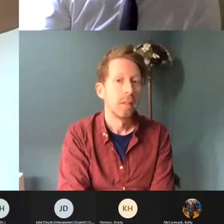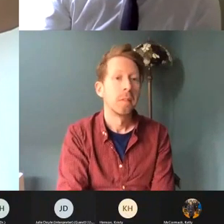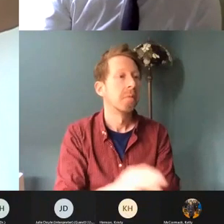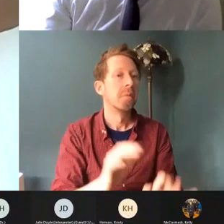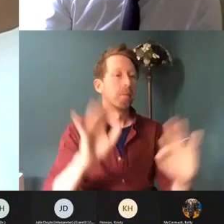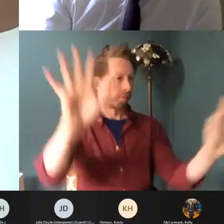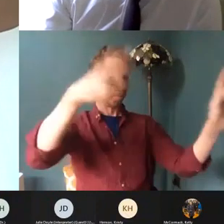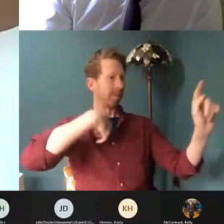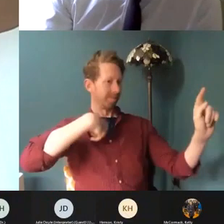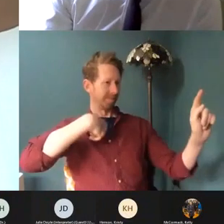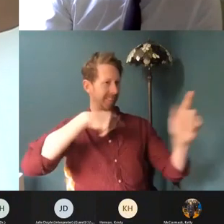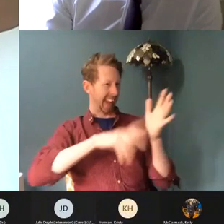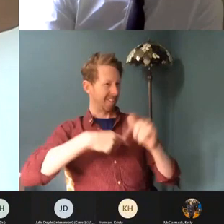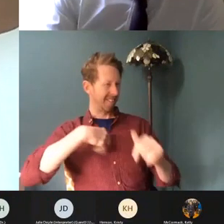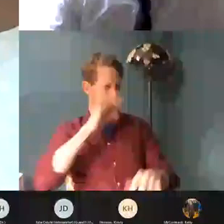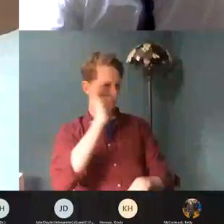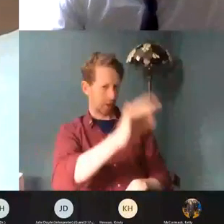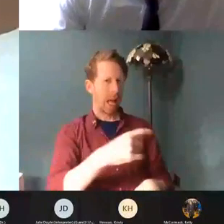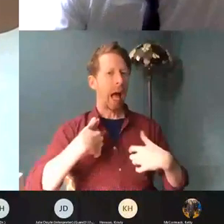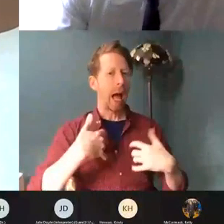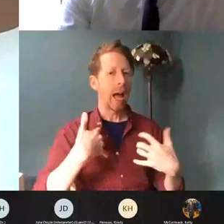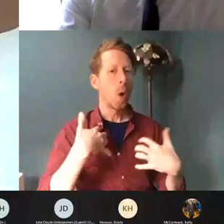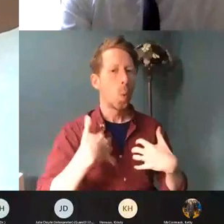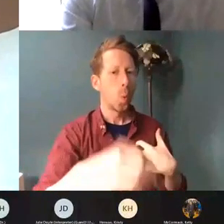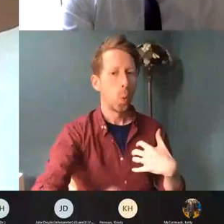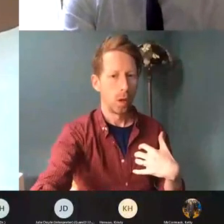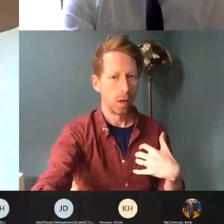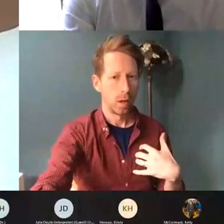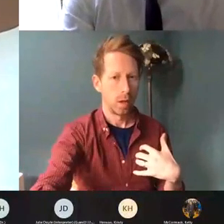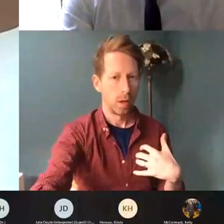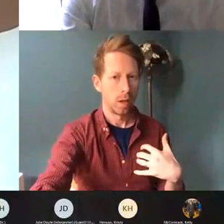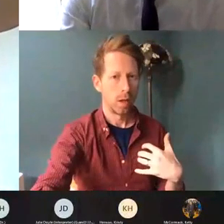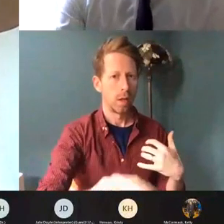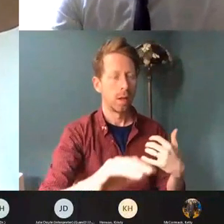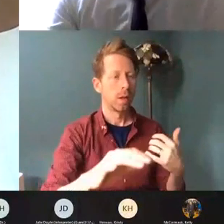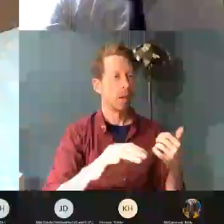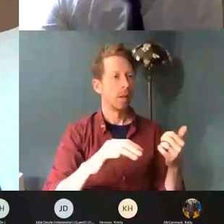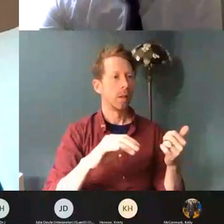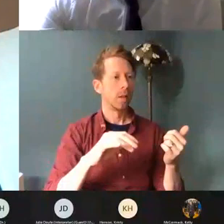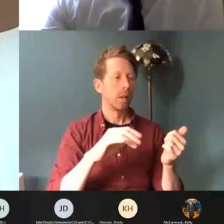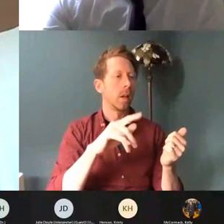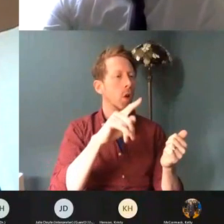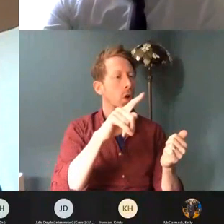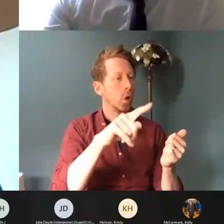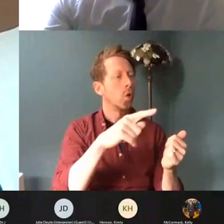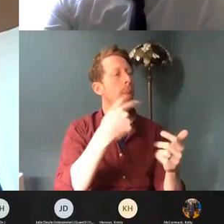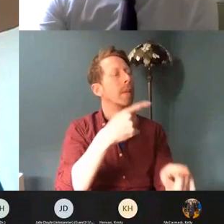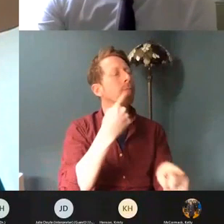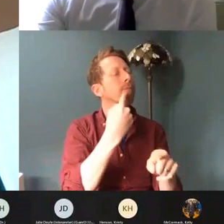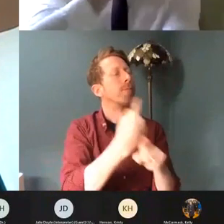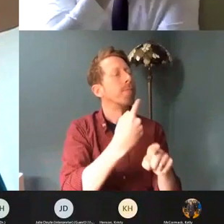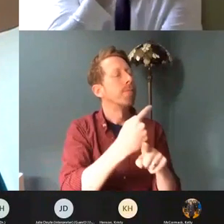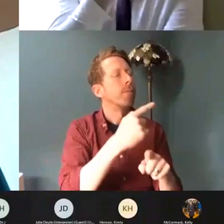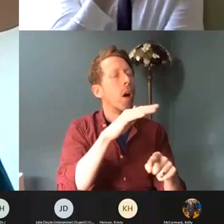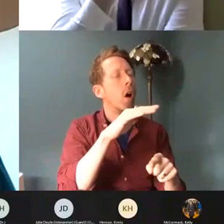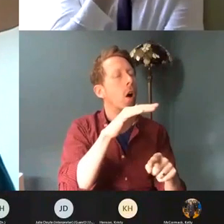Okay, I'll ask a question then. I was particularly interested, Rob, in the let me just say, you made a comment